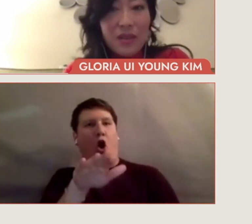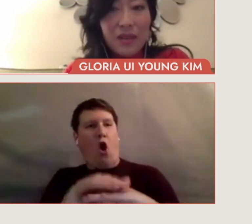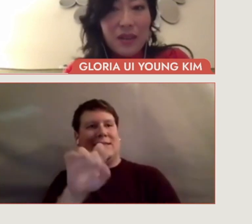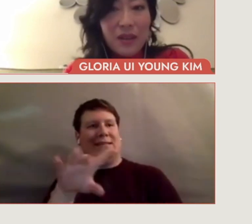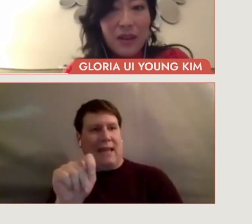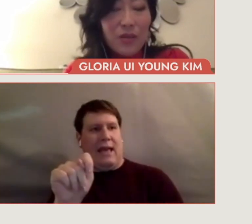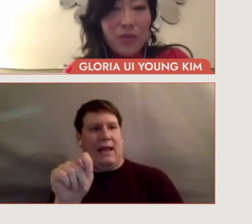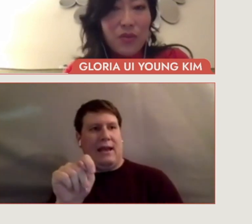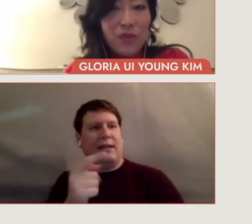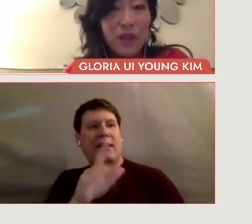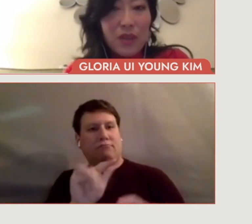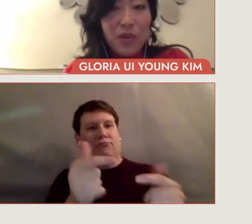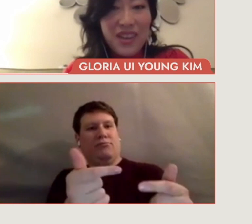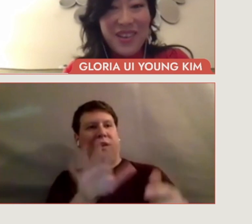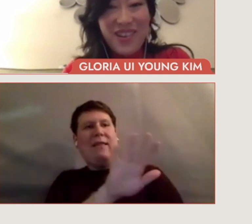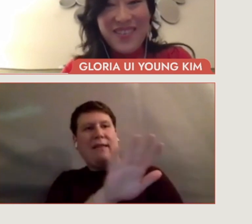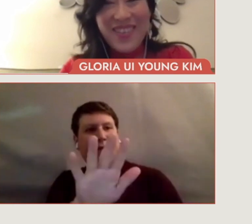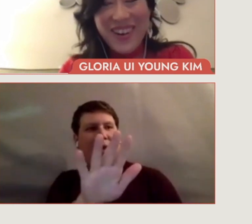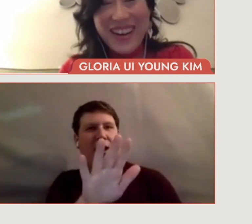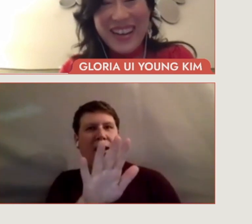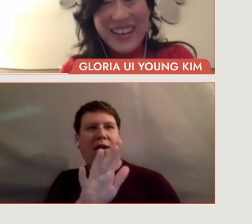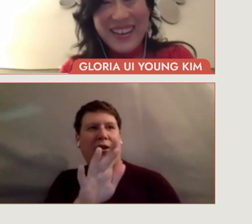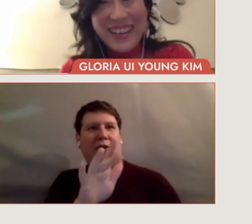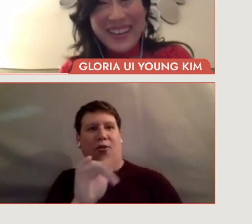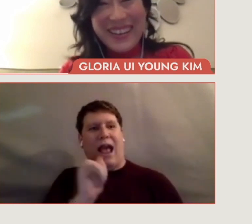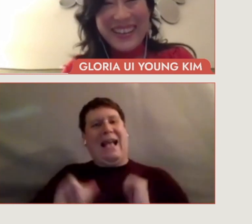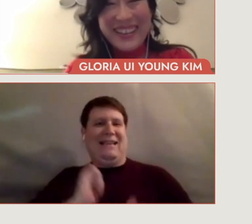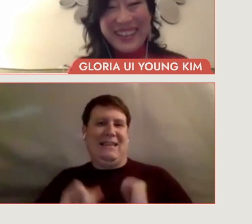and I don't know if that's what you remember.